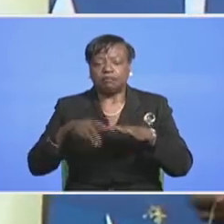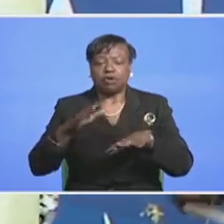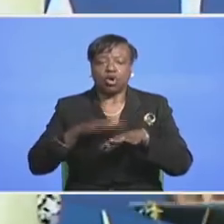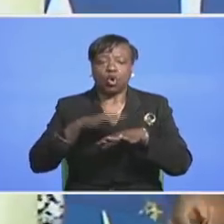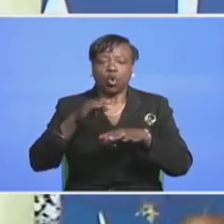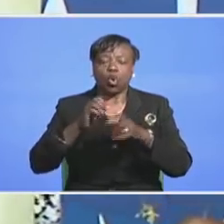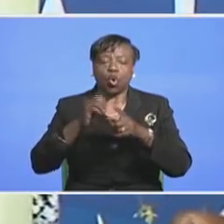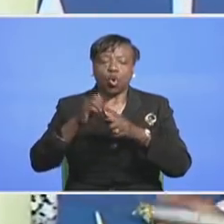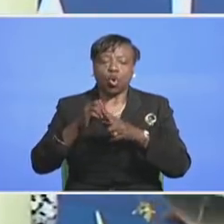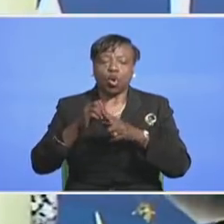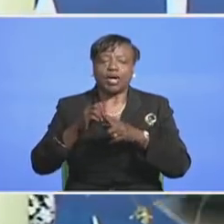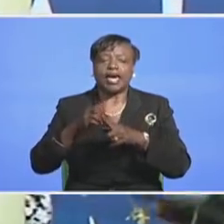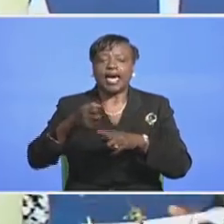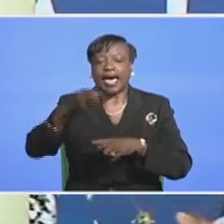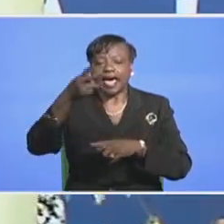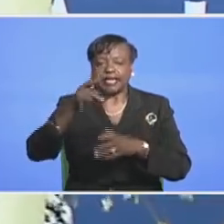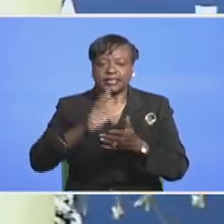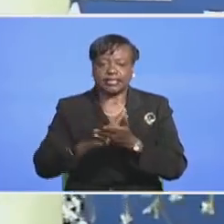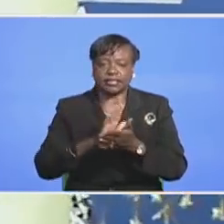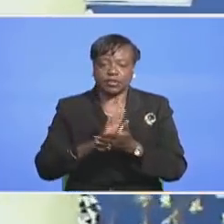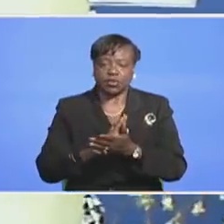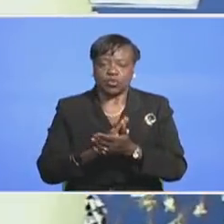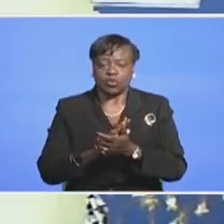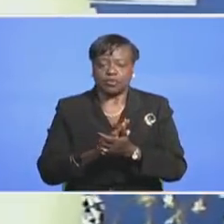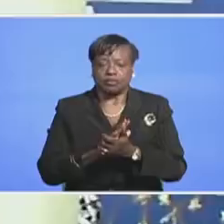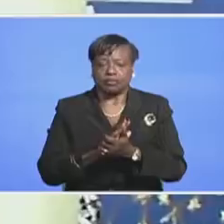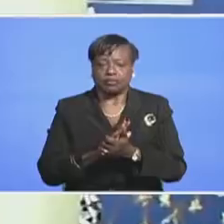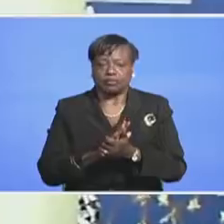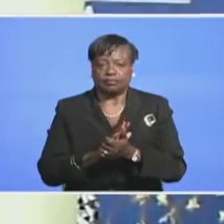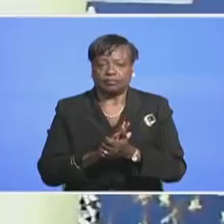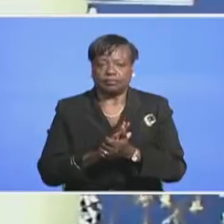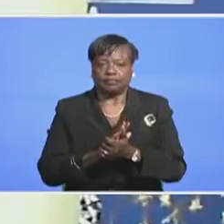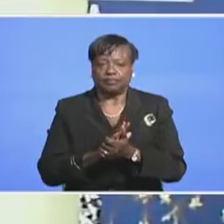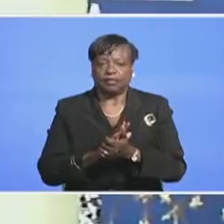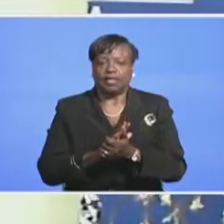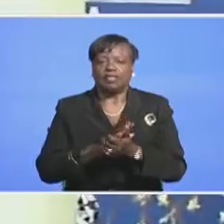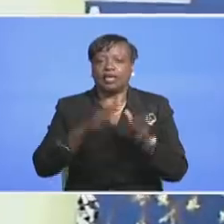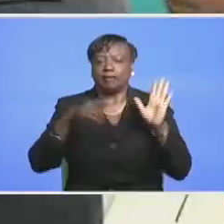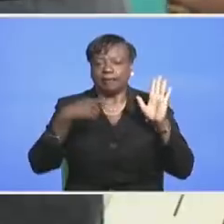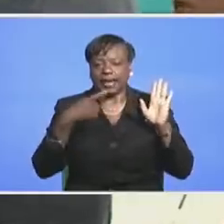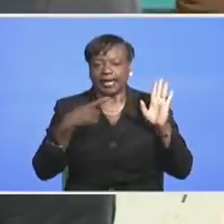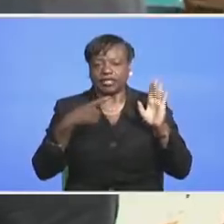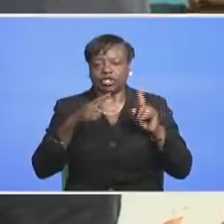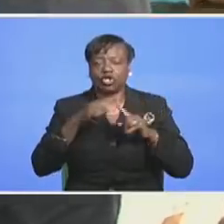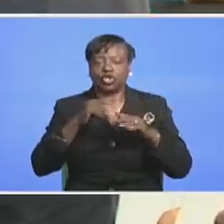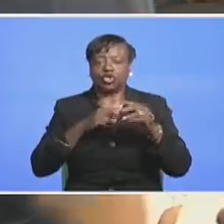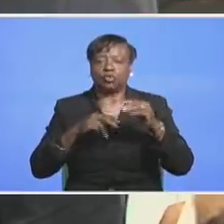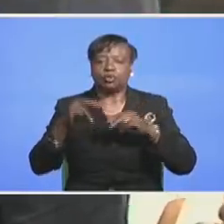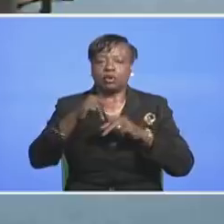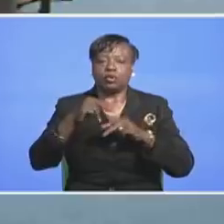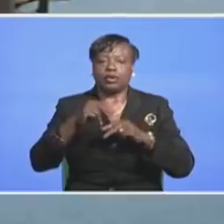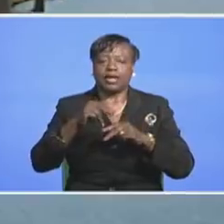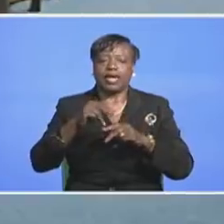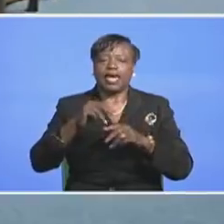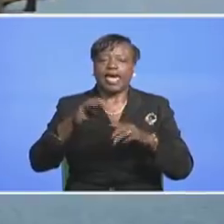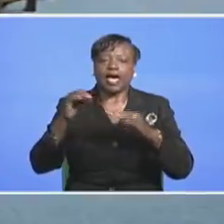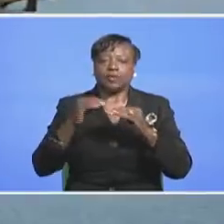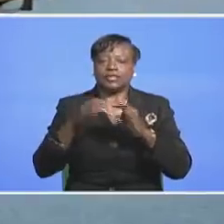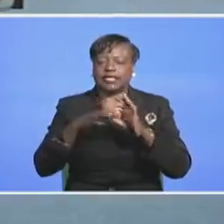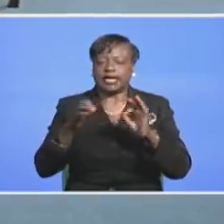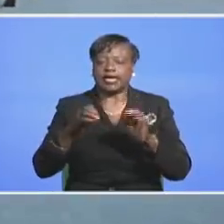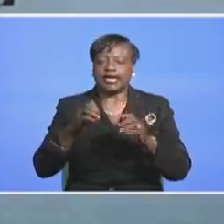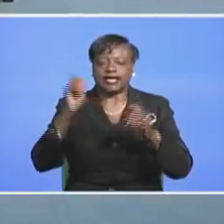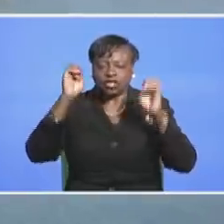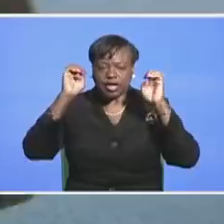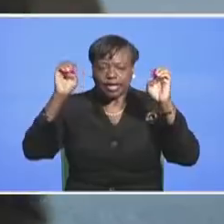then time for the much anticipated pinning of the graduates and a pledge by the new teachers to promote equity in education, to give